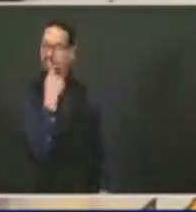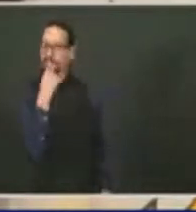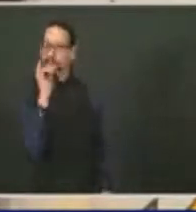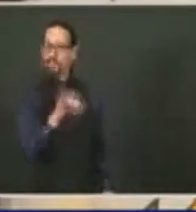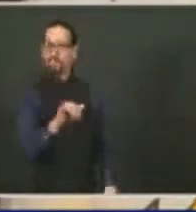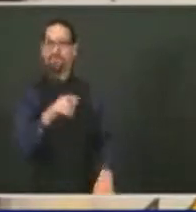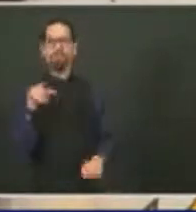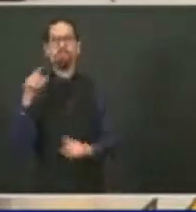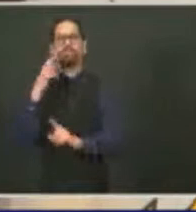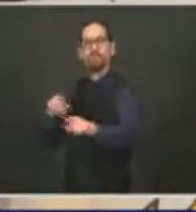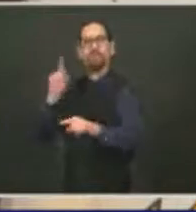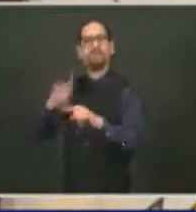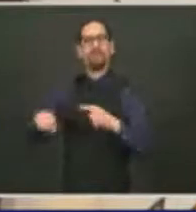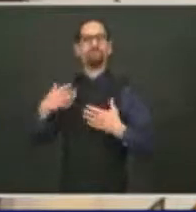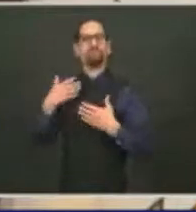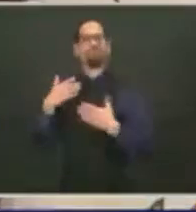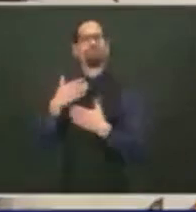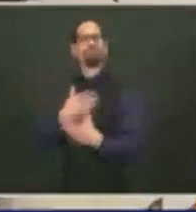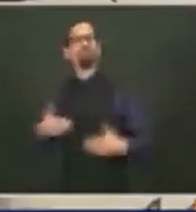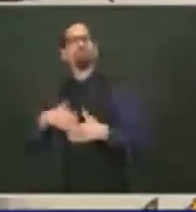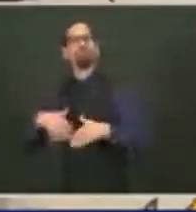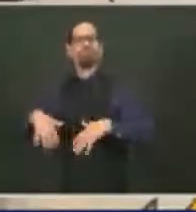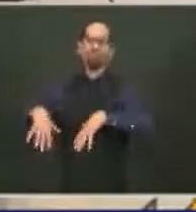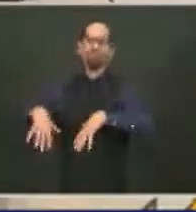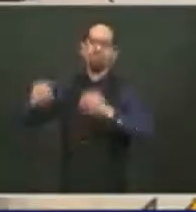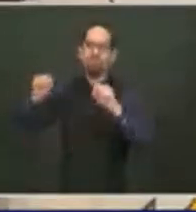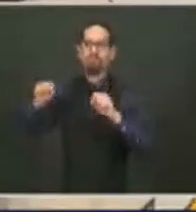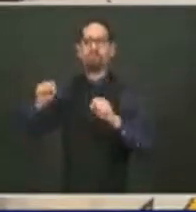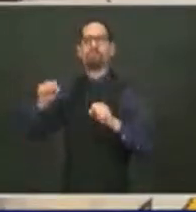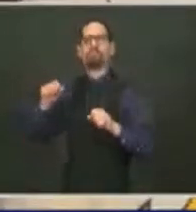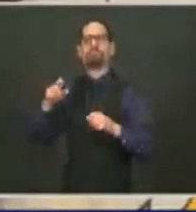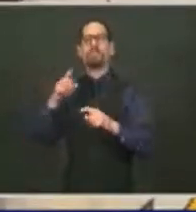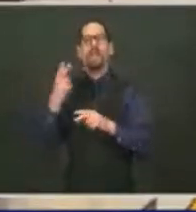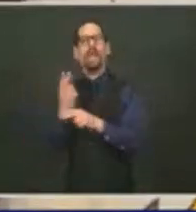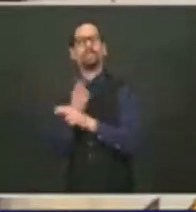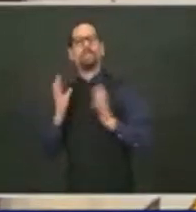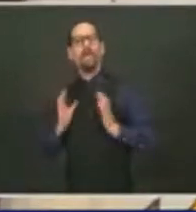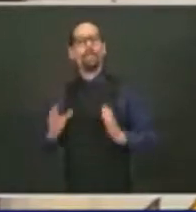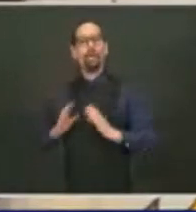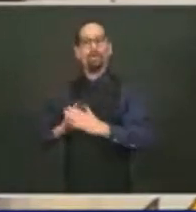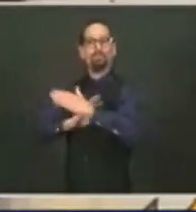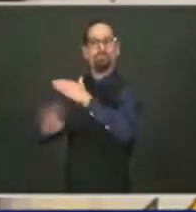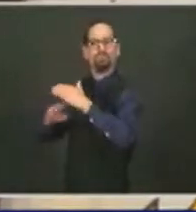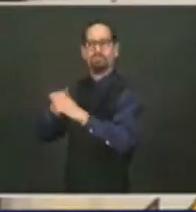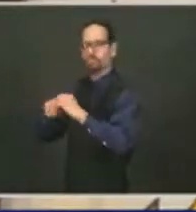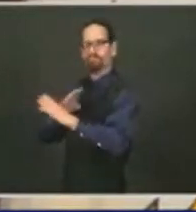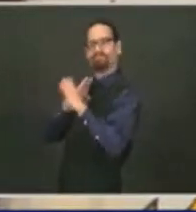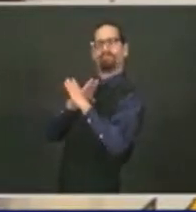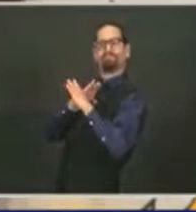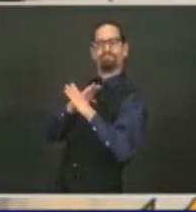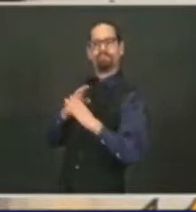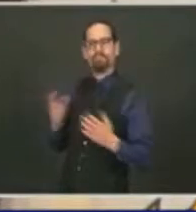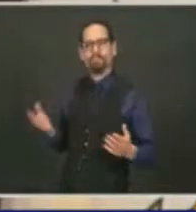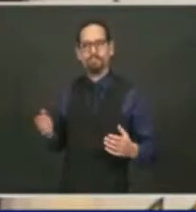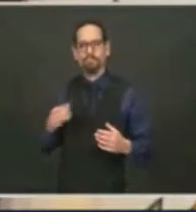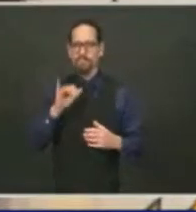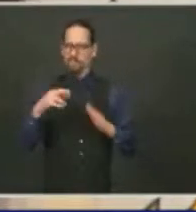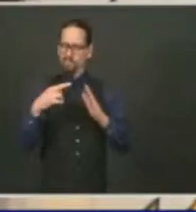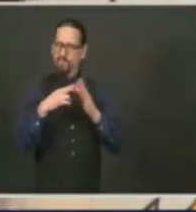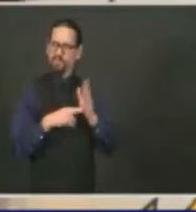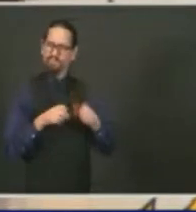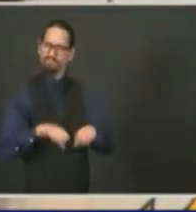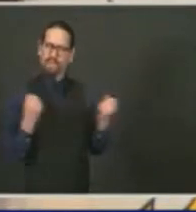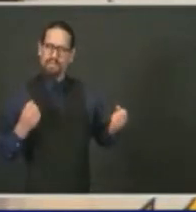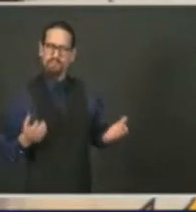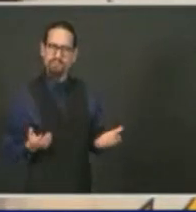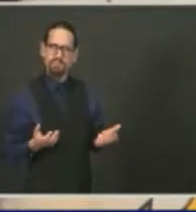entertainment activities and must prevent customer access to such areas on site. That rule was thoroughly violated